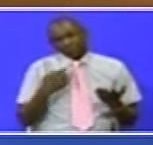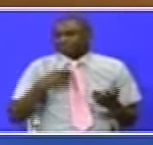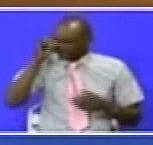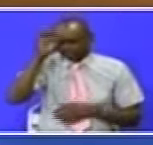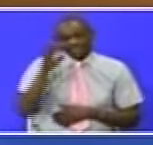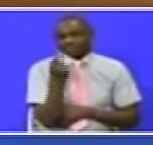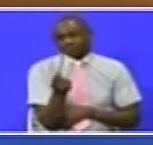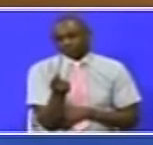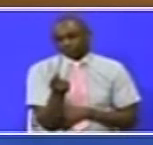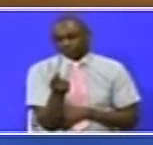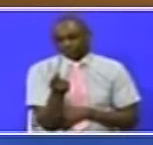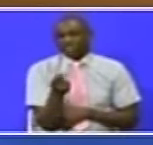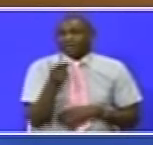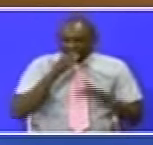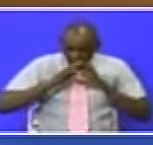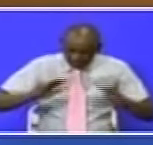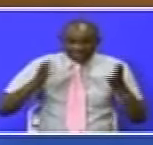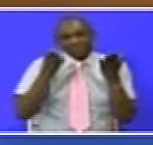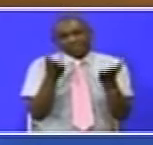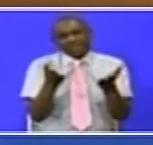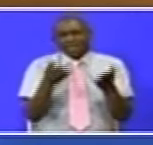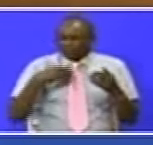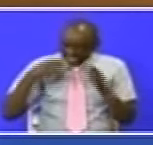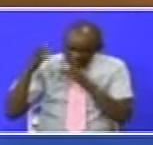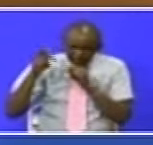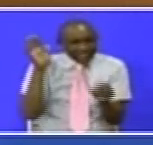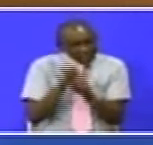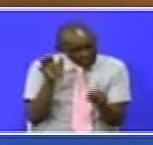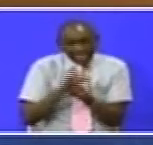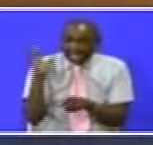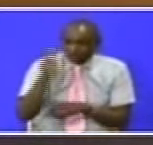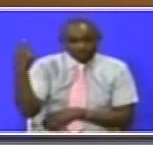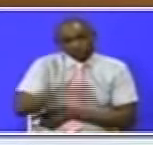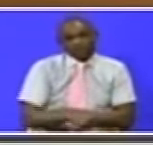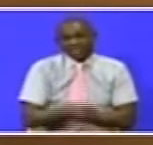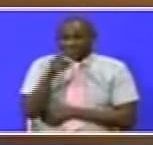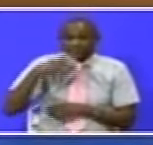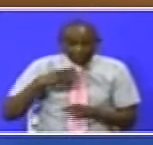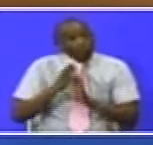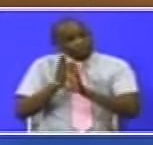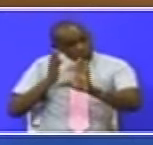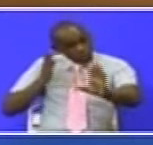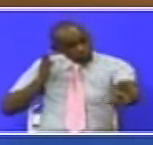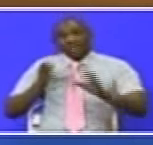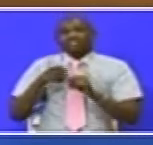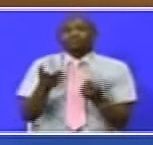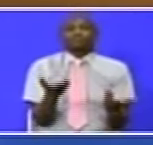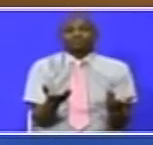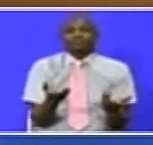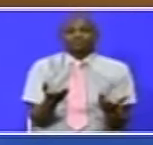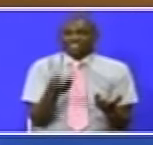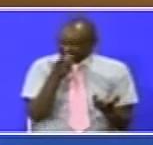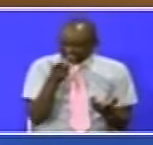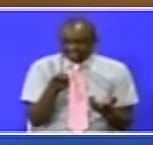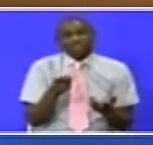surprised. There was calmness. We're expecting so many customers to come. We're expecting queues similar to the 6th. There are very